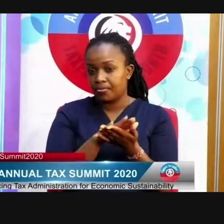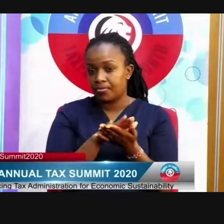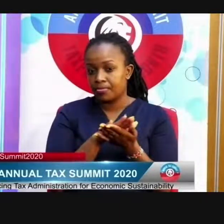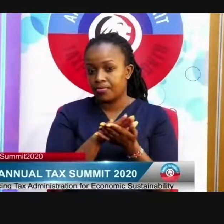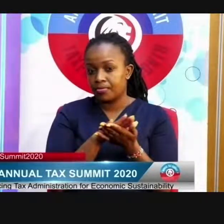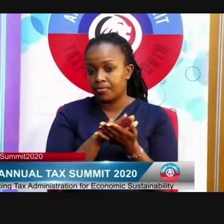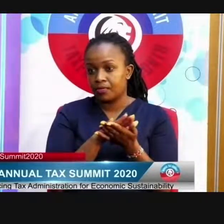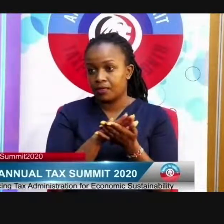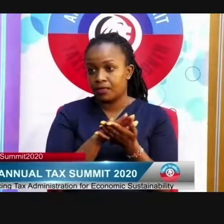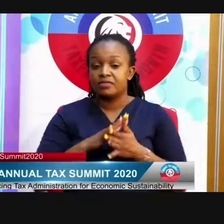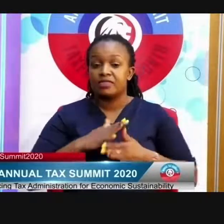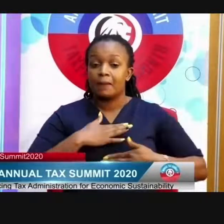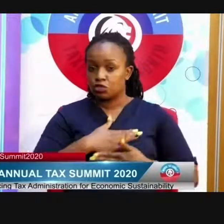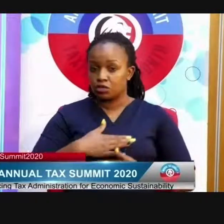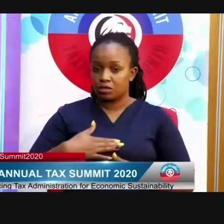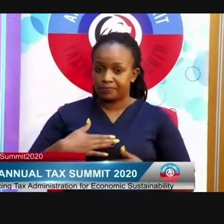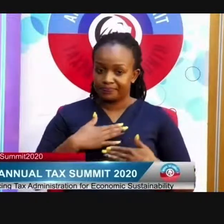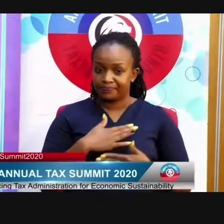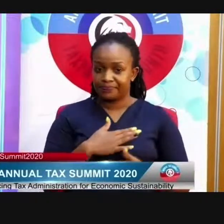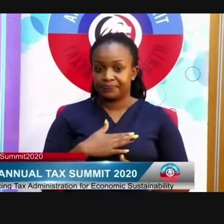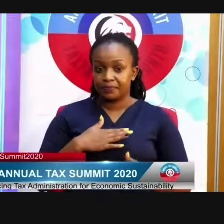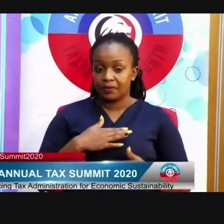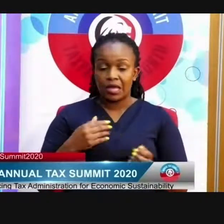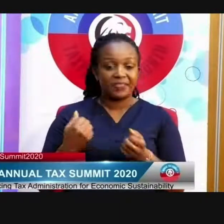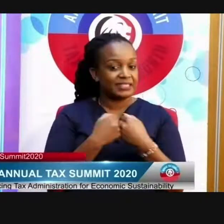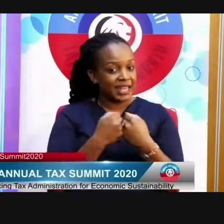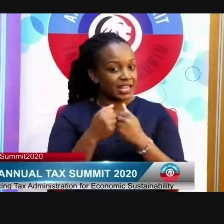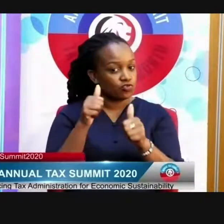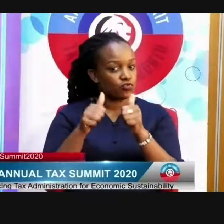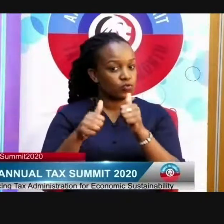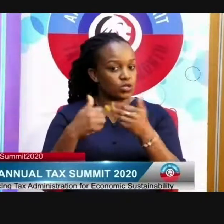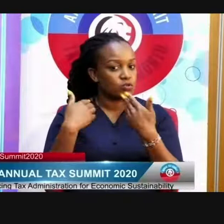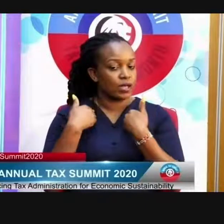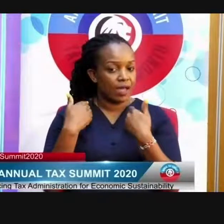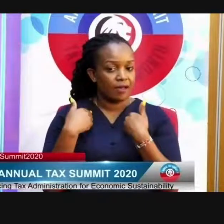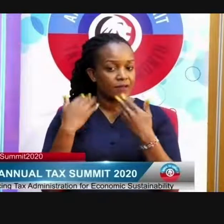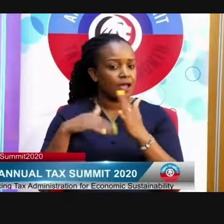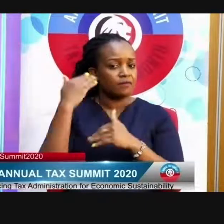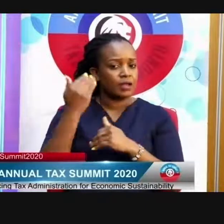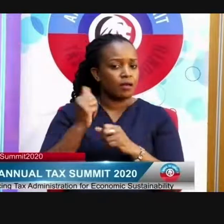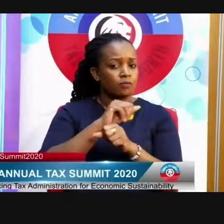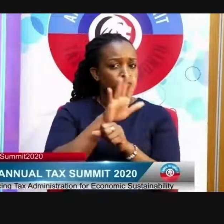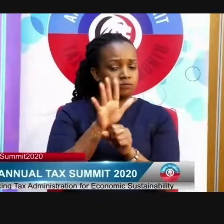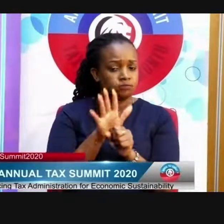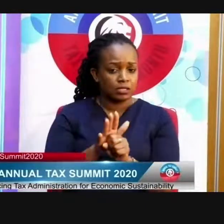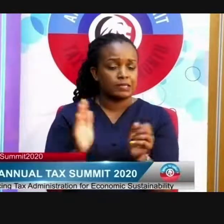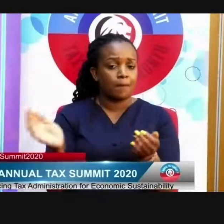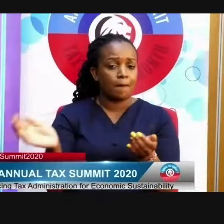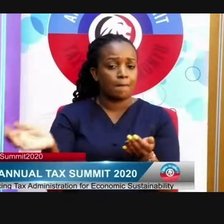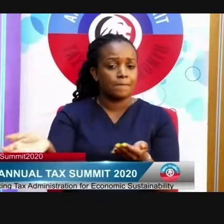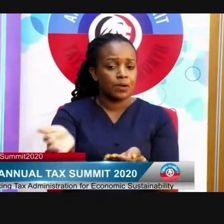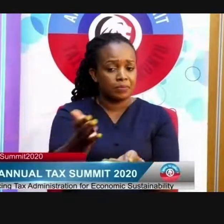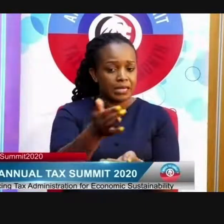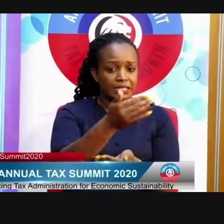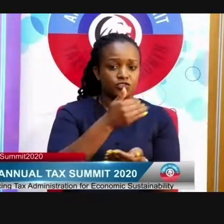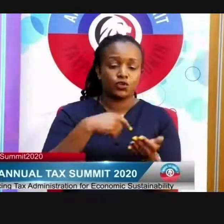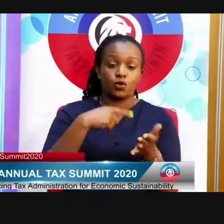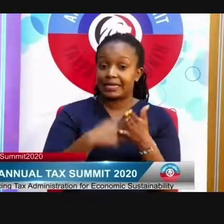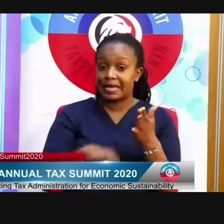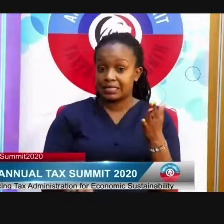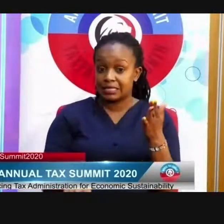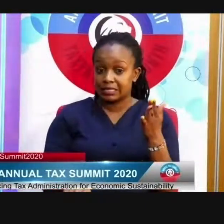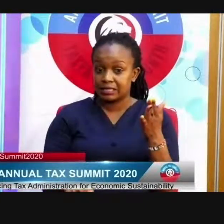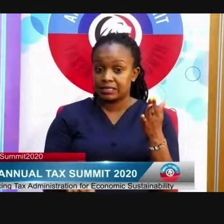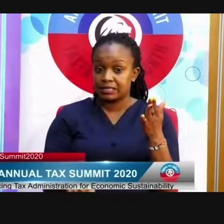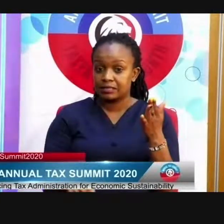pressure or the challenge that we have is a post-COVID-19 mobilization of taxes, Agenda